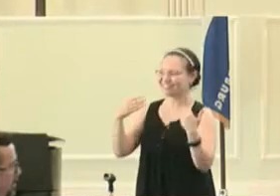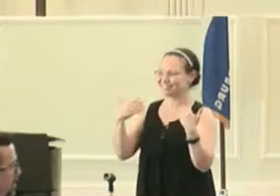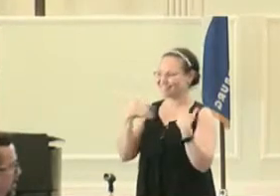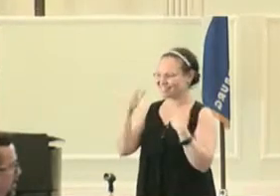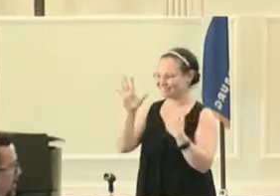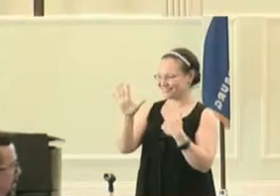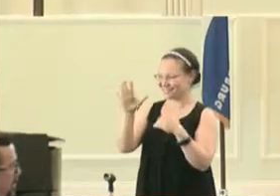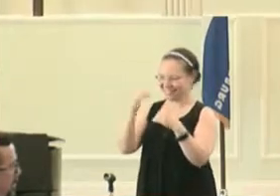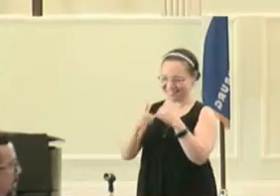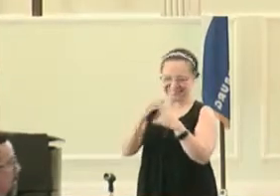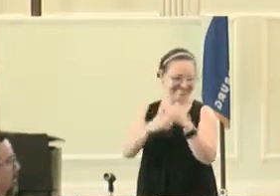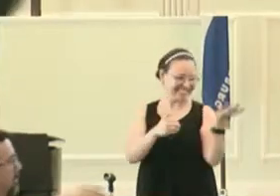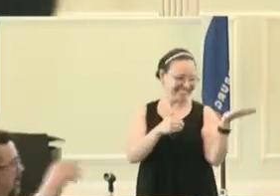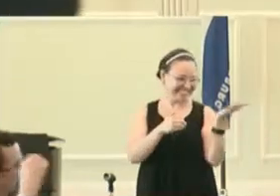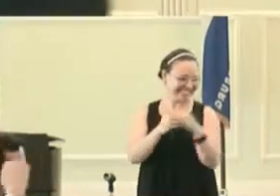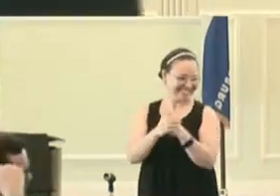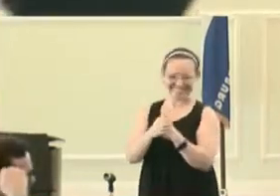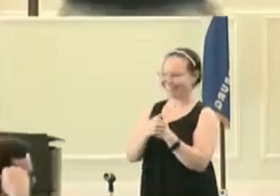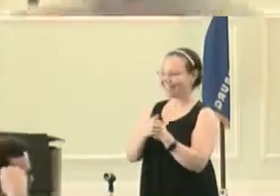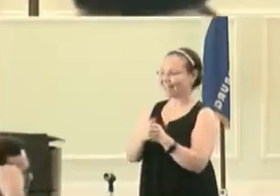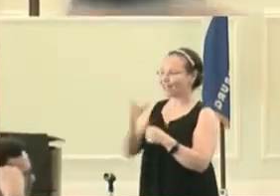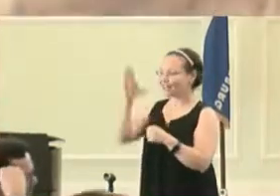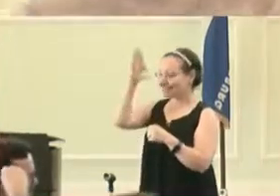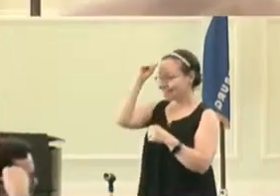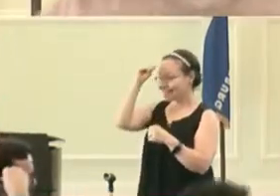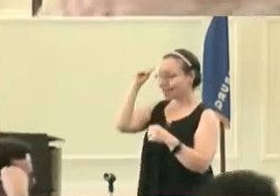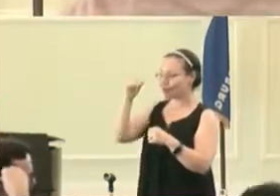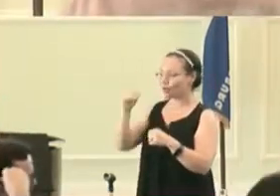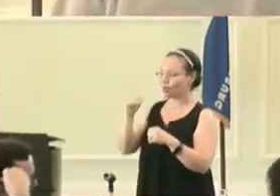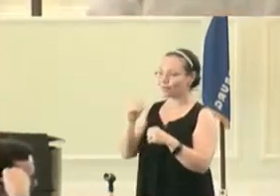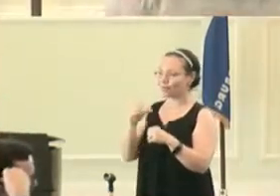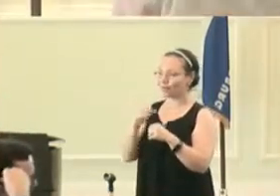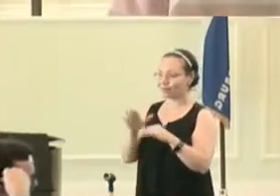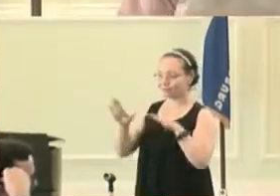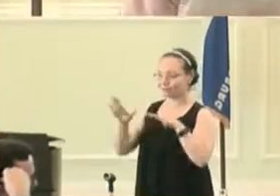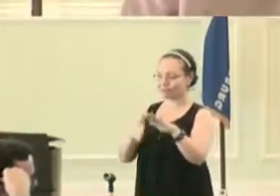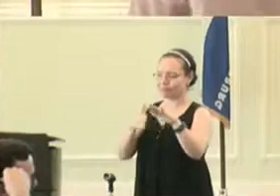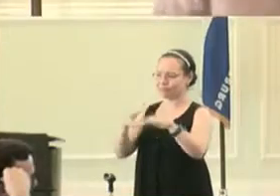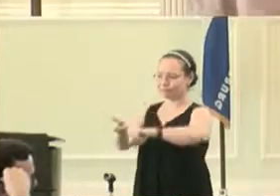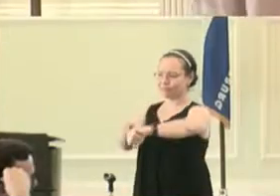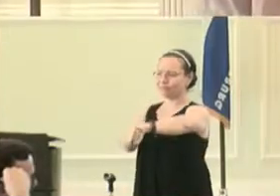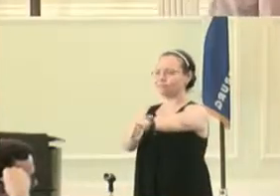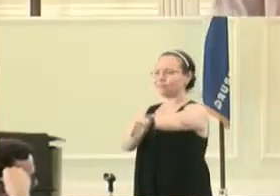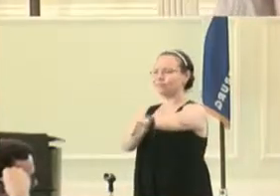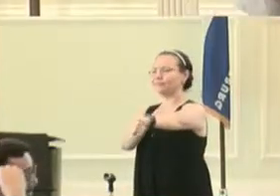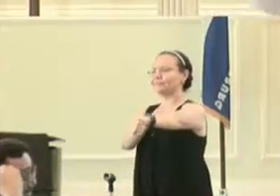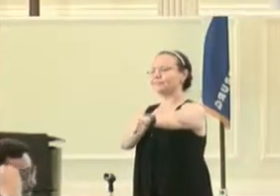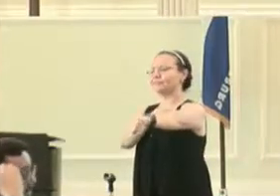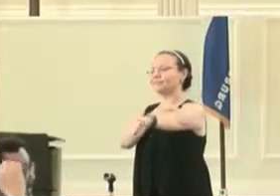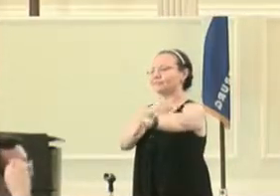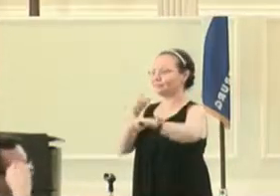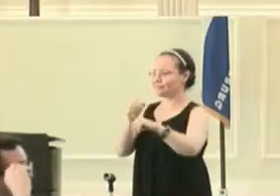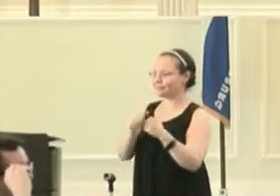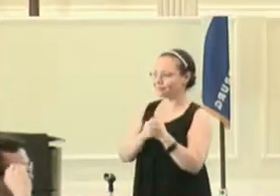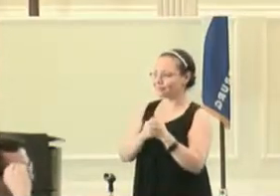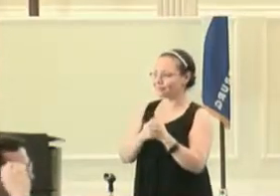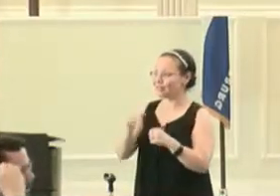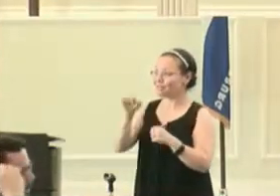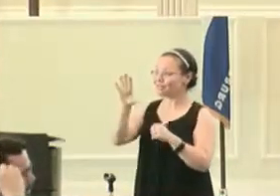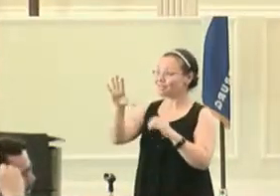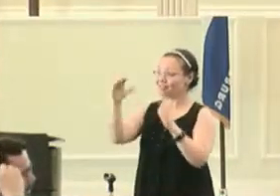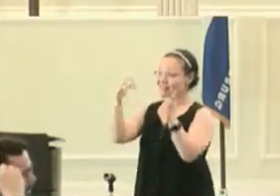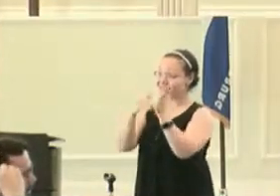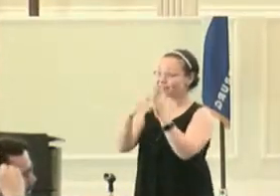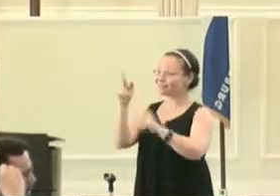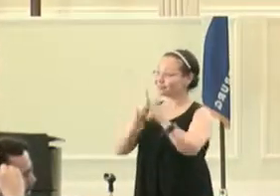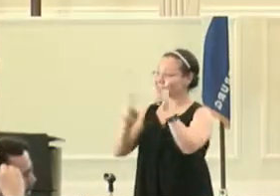in here. So the little boy walked a long ways to see Jesus, and there was like over 5,000